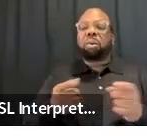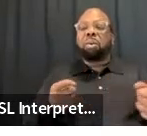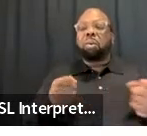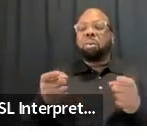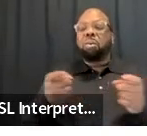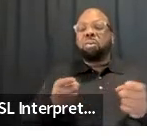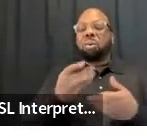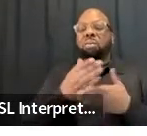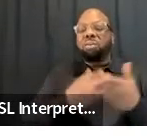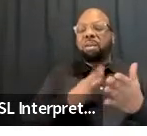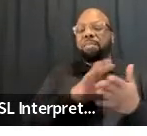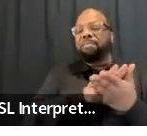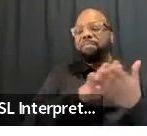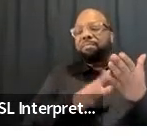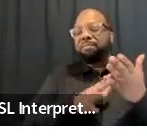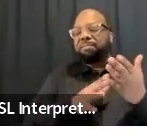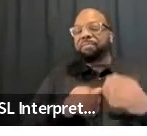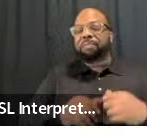considerations.